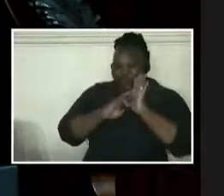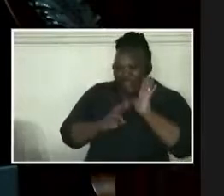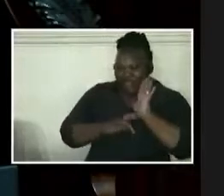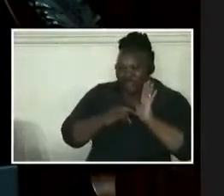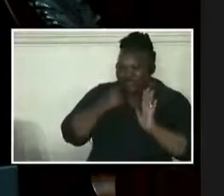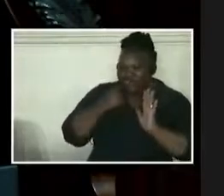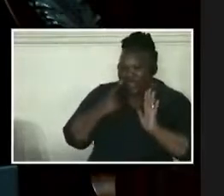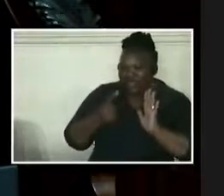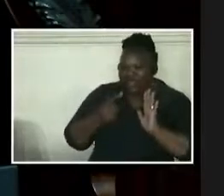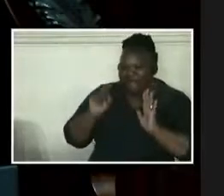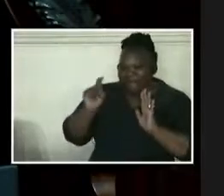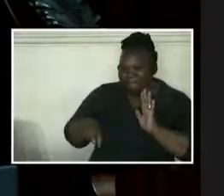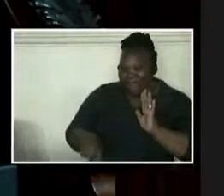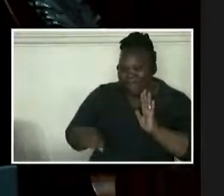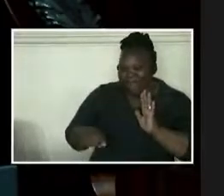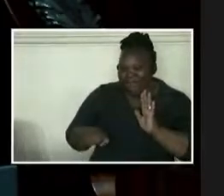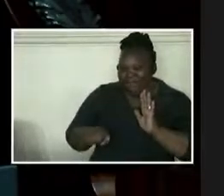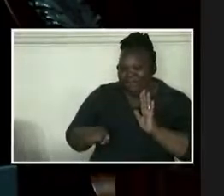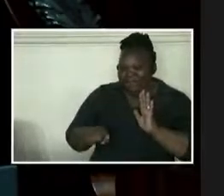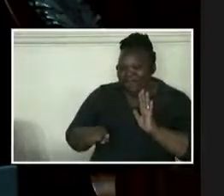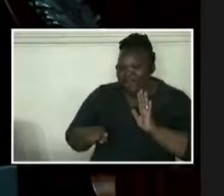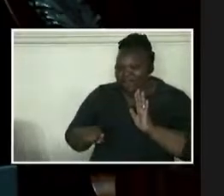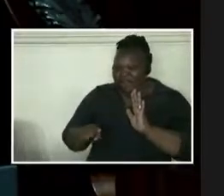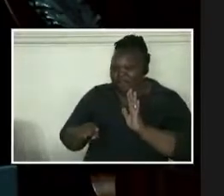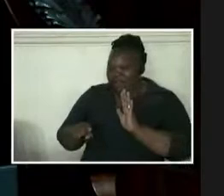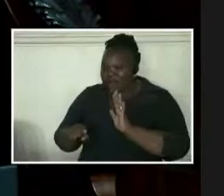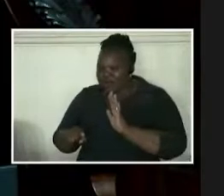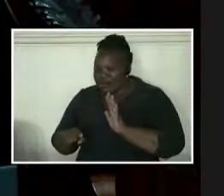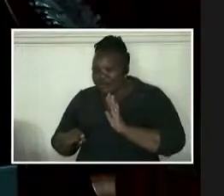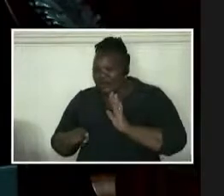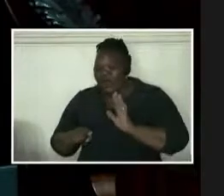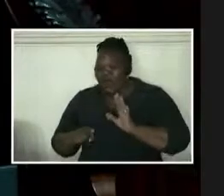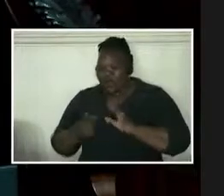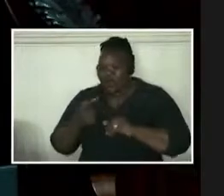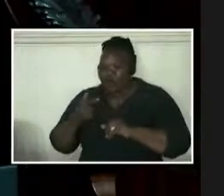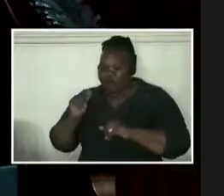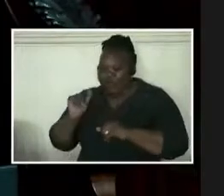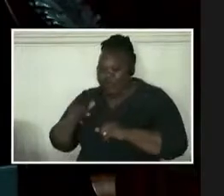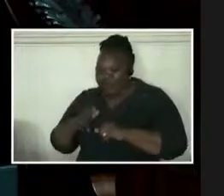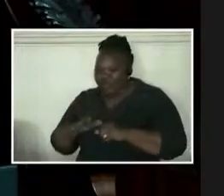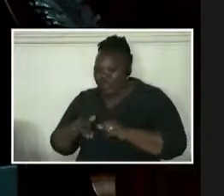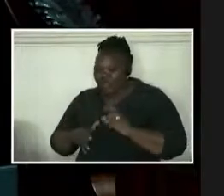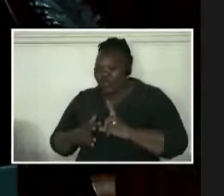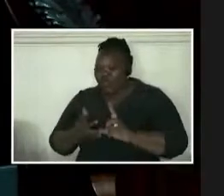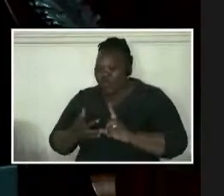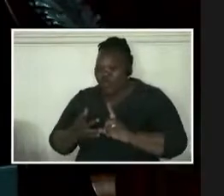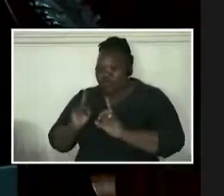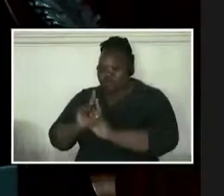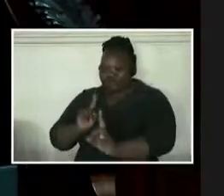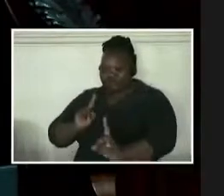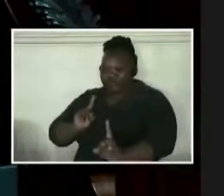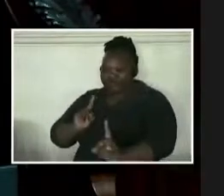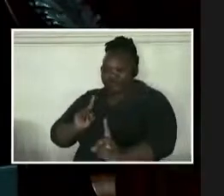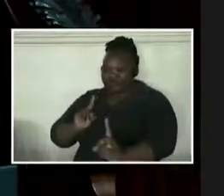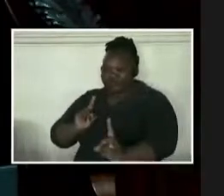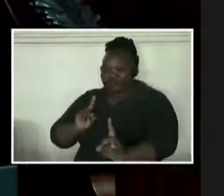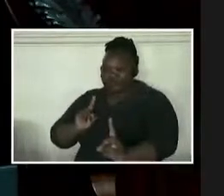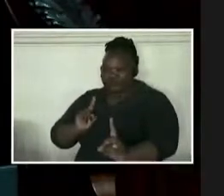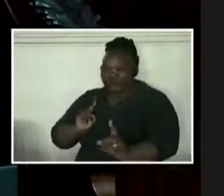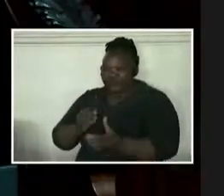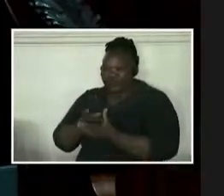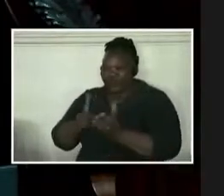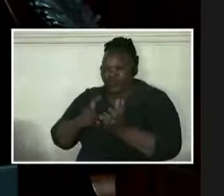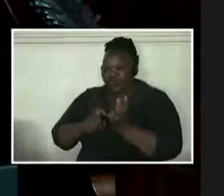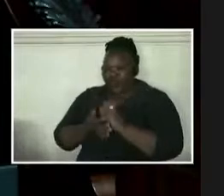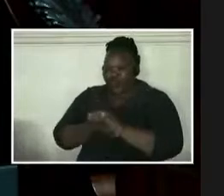let's continue to adhere to non-pharmaceutical invert in interventions which include maintenance of social distancing and washing